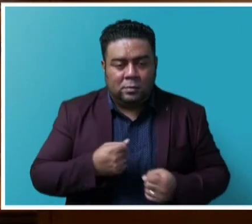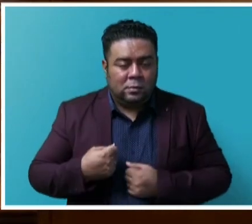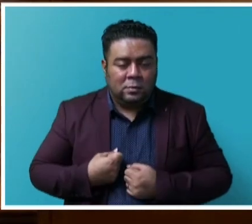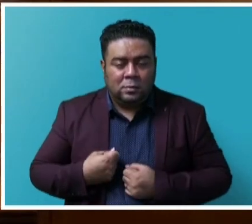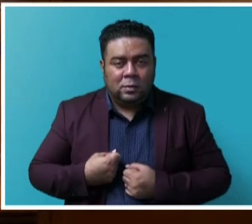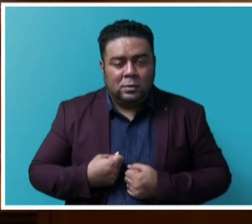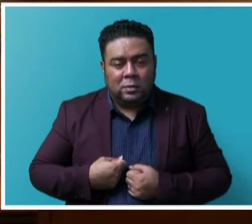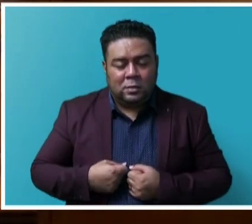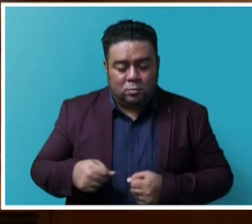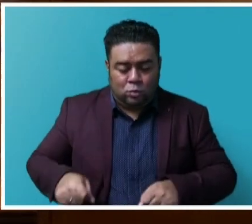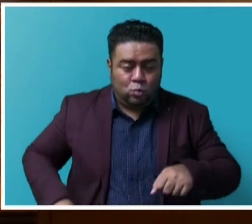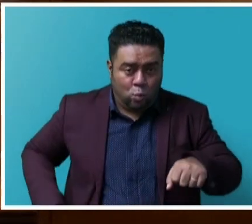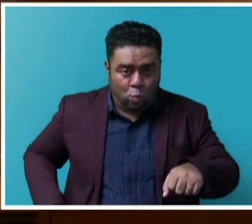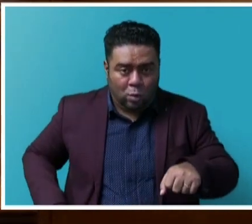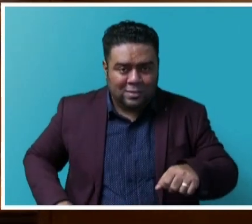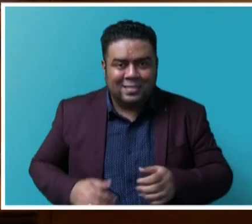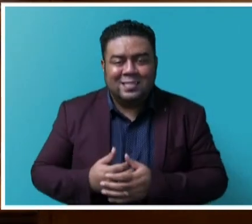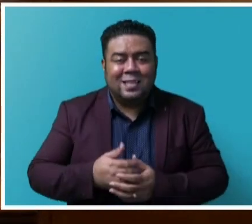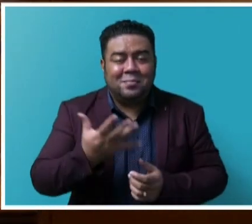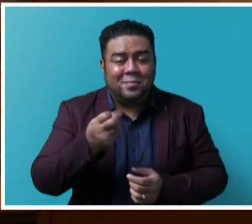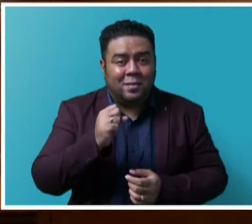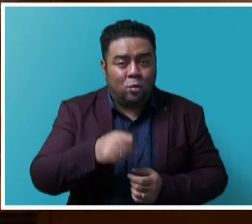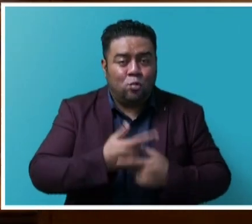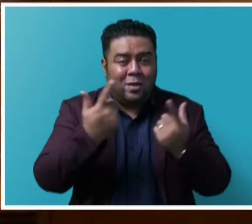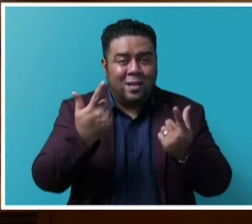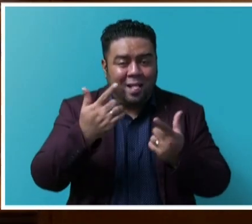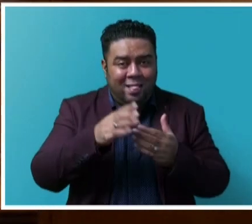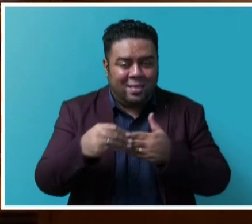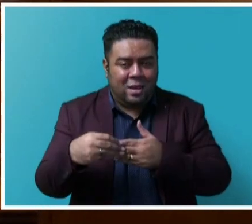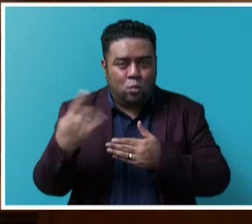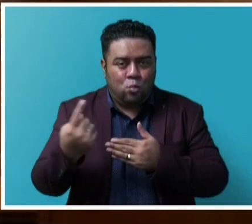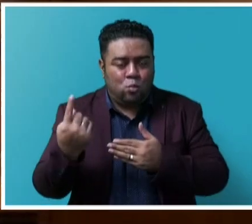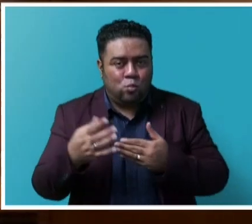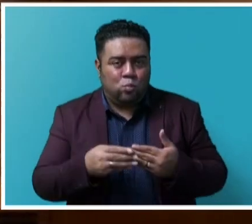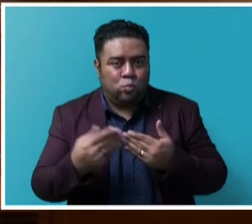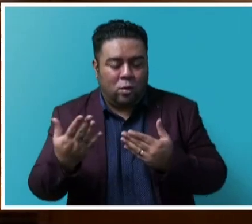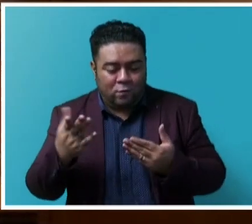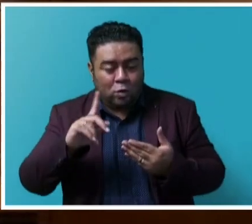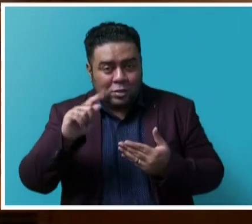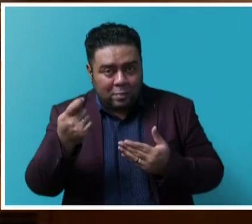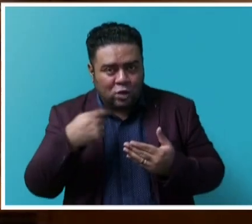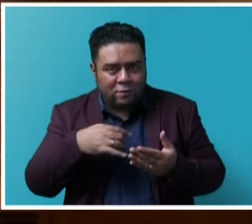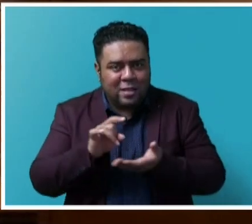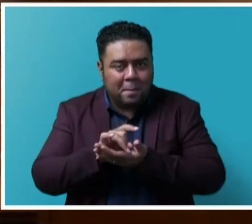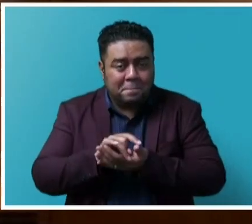Puna, the great leaders who negotiated our terms of independence, the